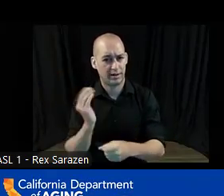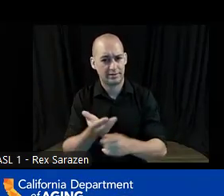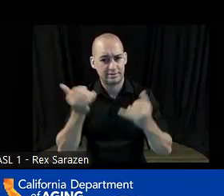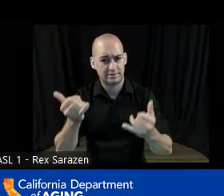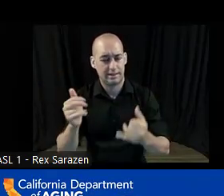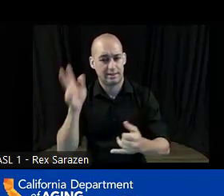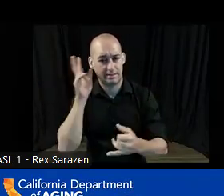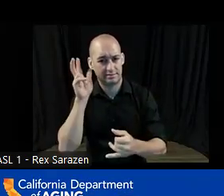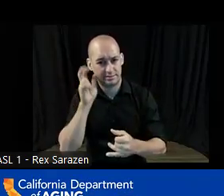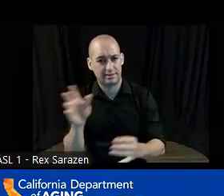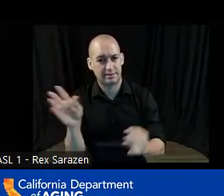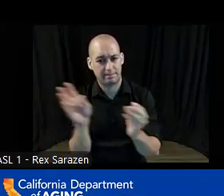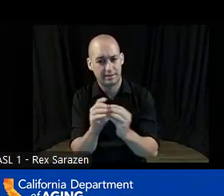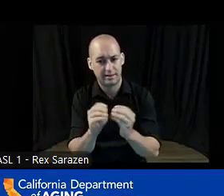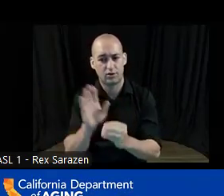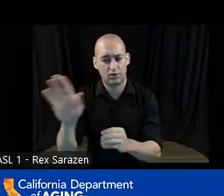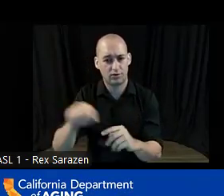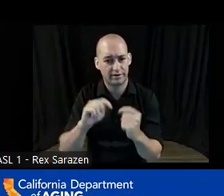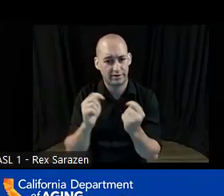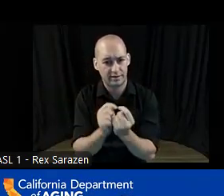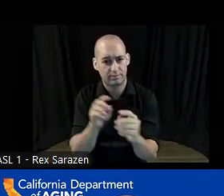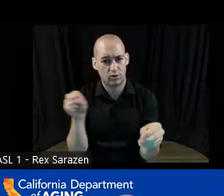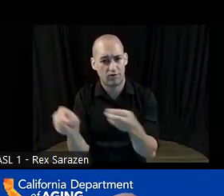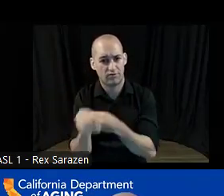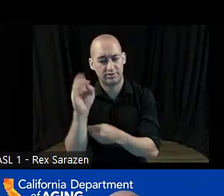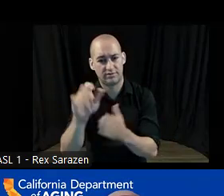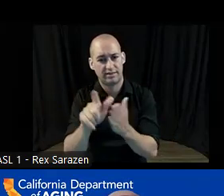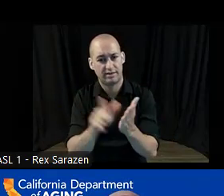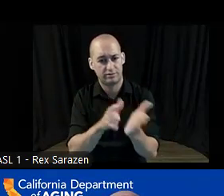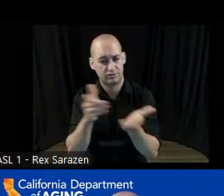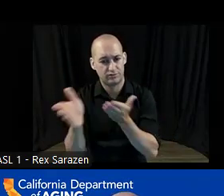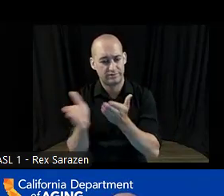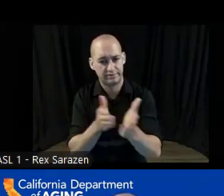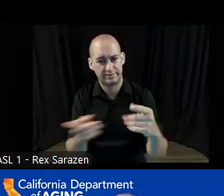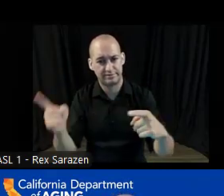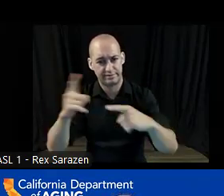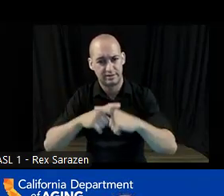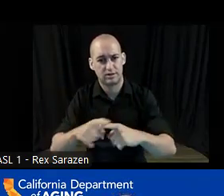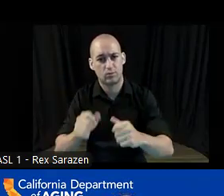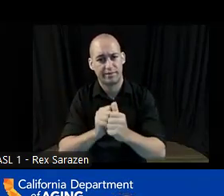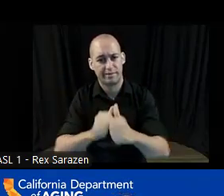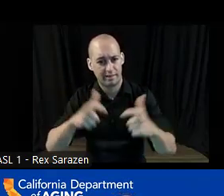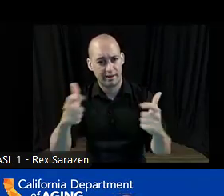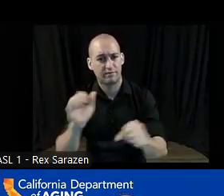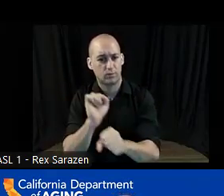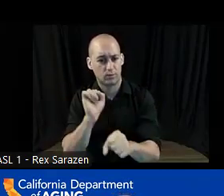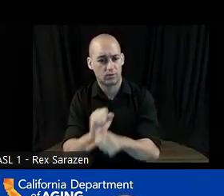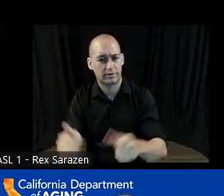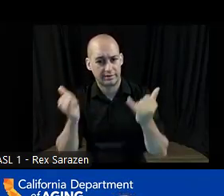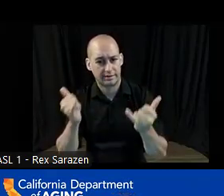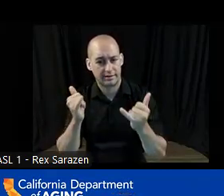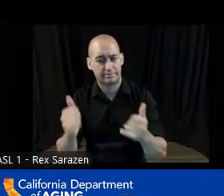her team in our Office of Legal Services intersects quite a bit with the work today. We're just thrilled to be